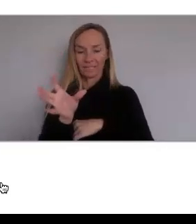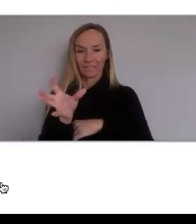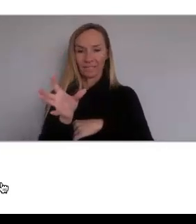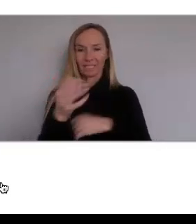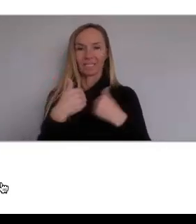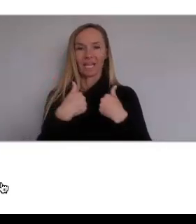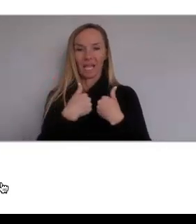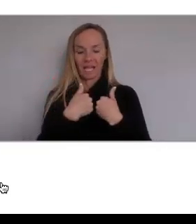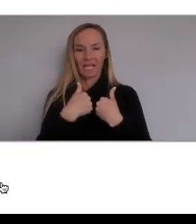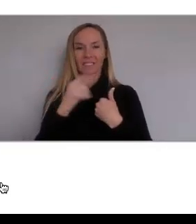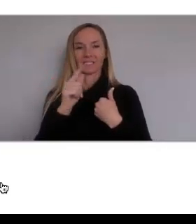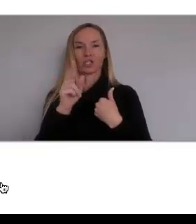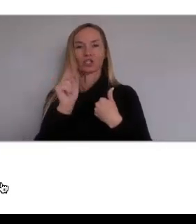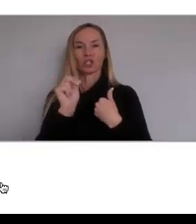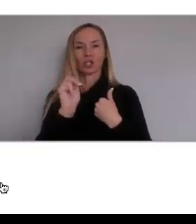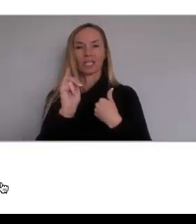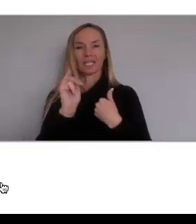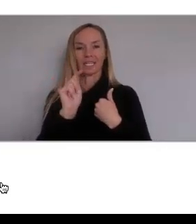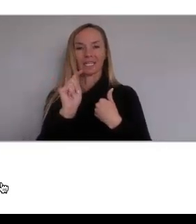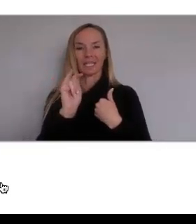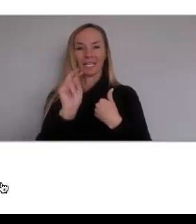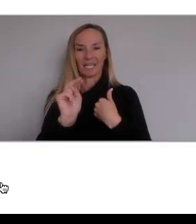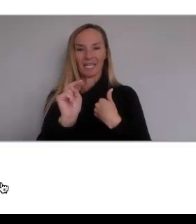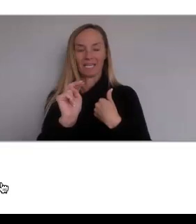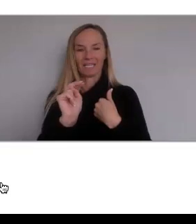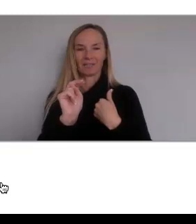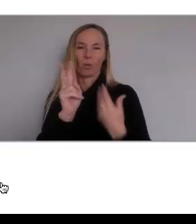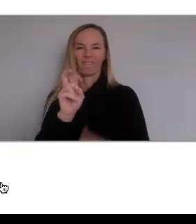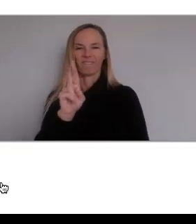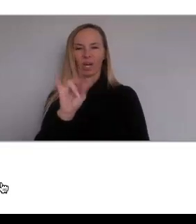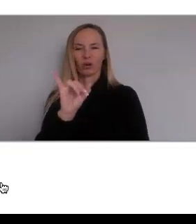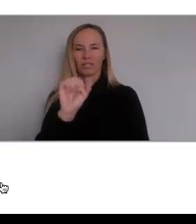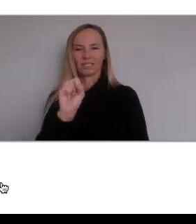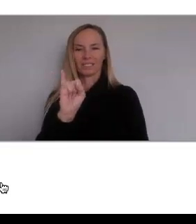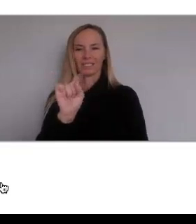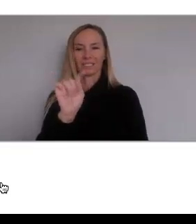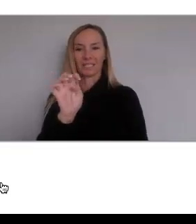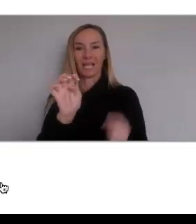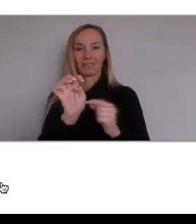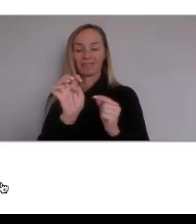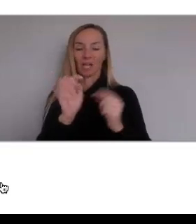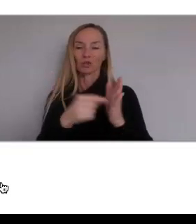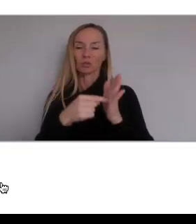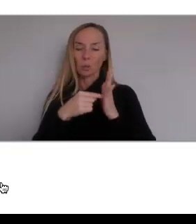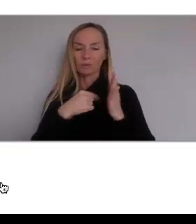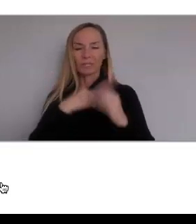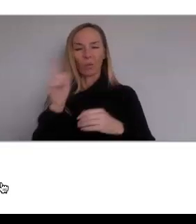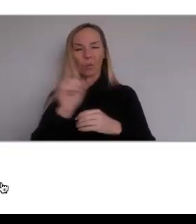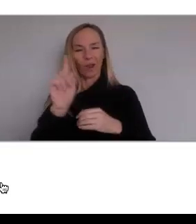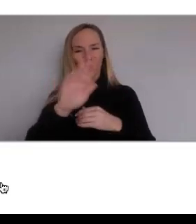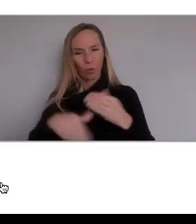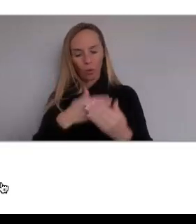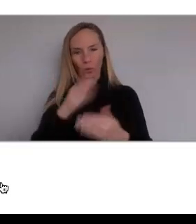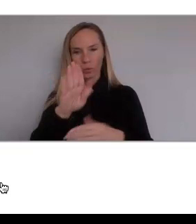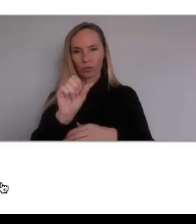has the feature called Turn It In, which is VeriCite for Canvas, and it shows me where all of your sources come